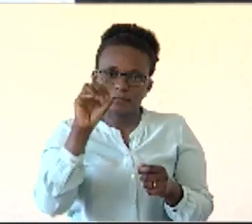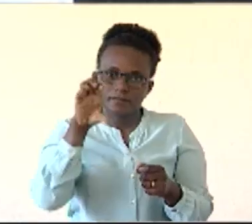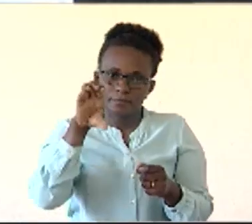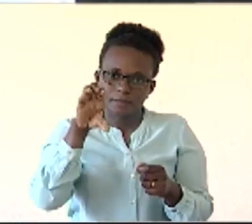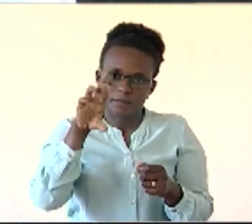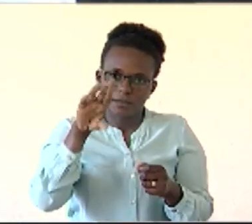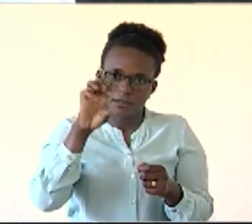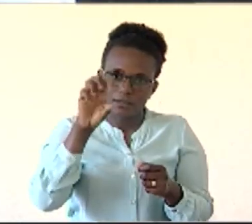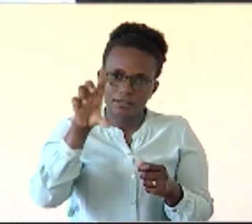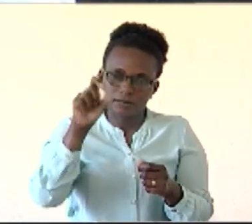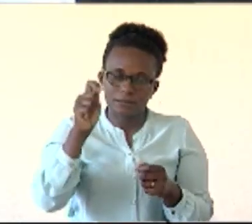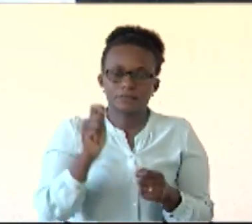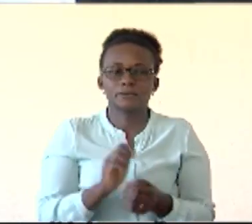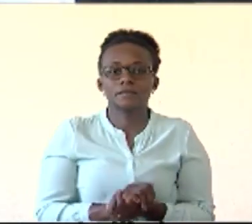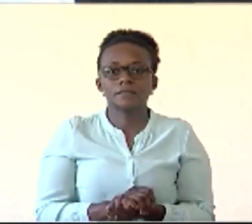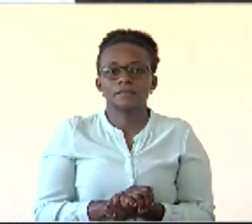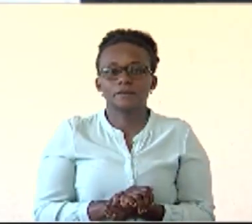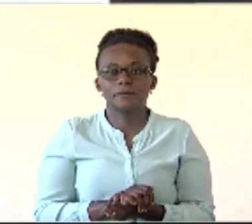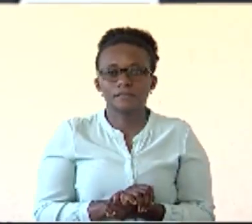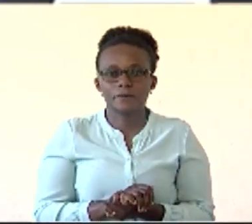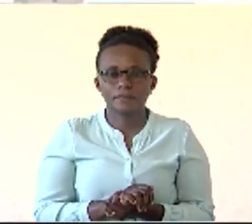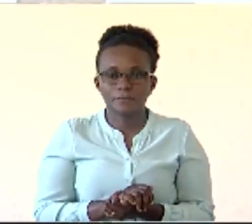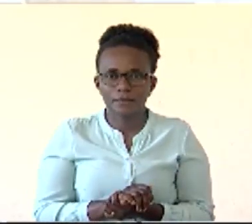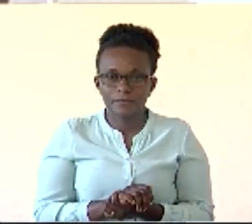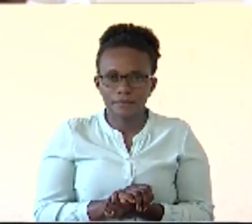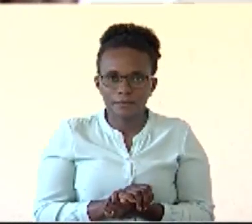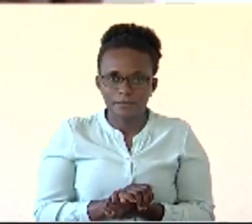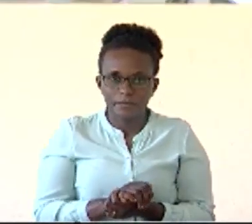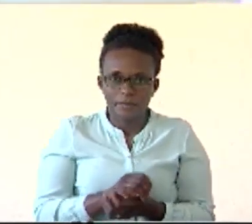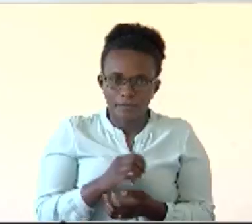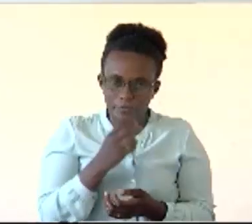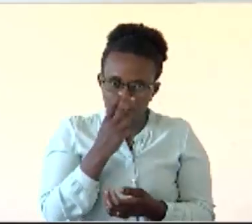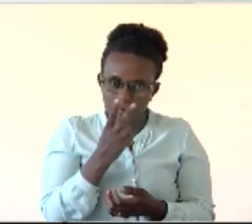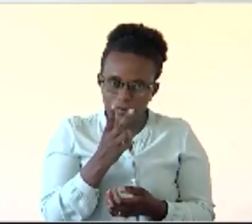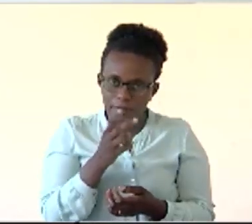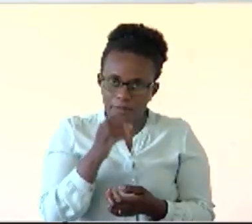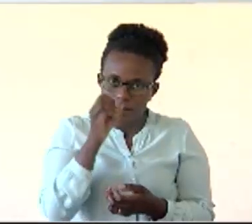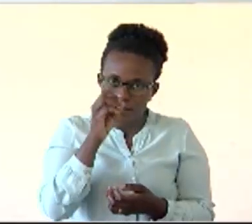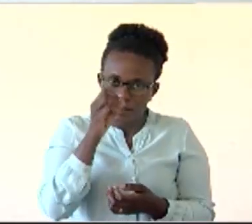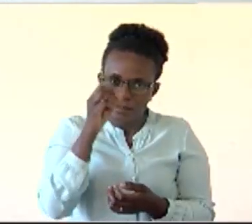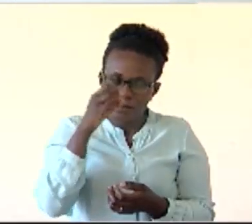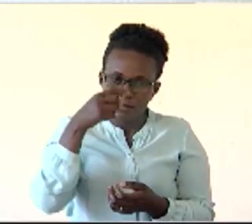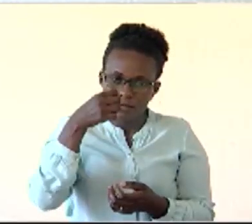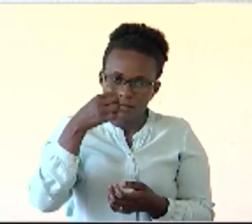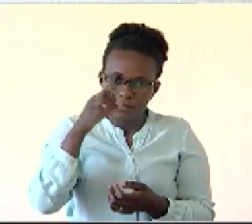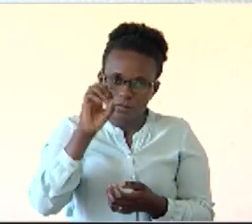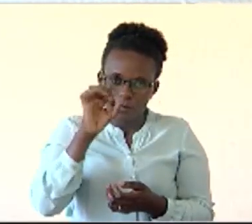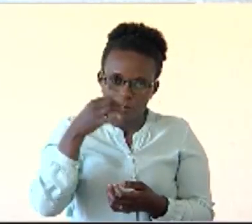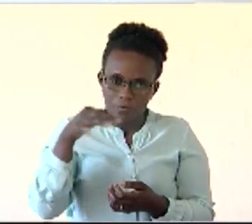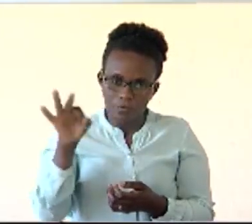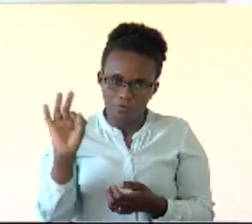not alternating current. So basically now it is off. So when I put it on like this, you see it